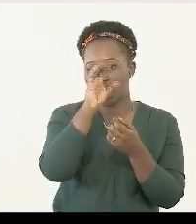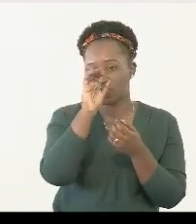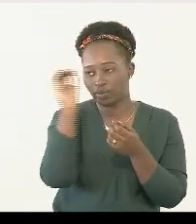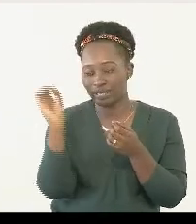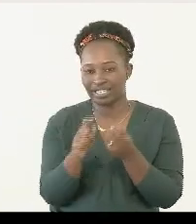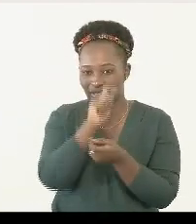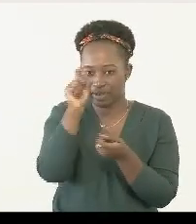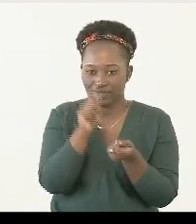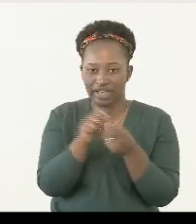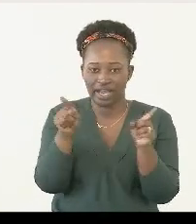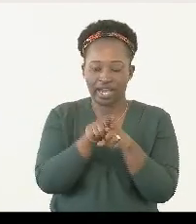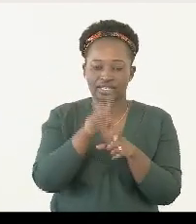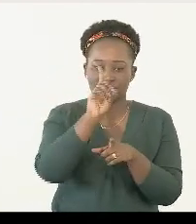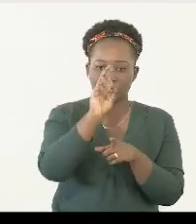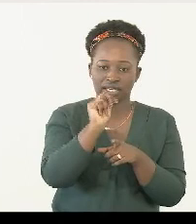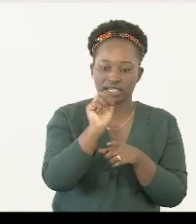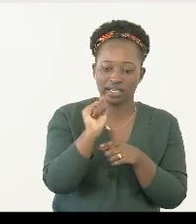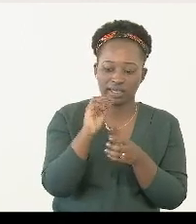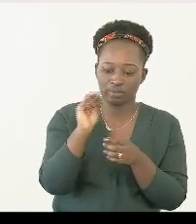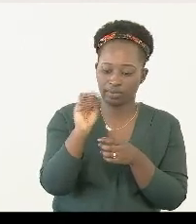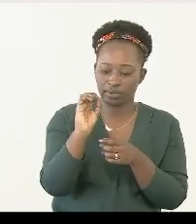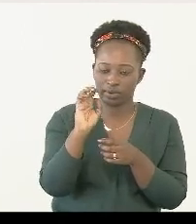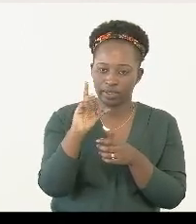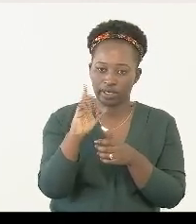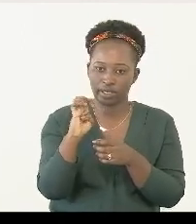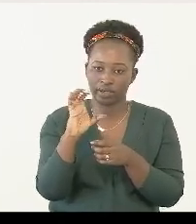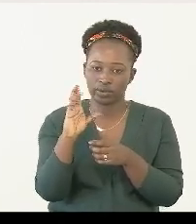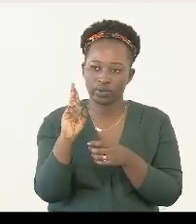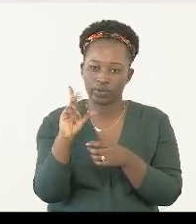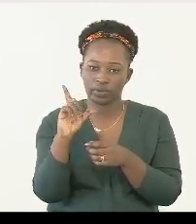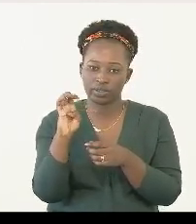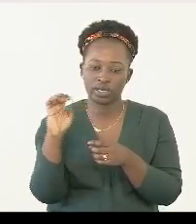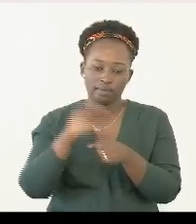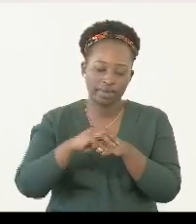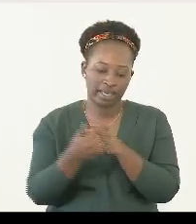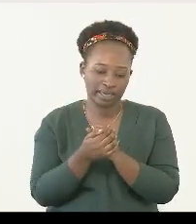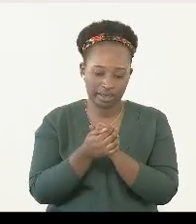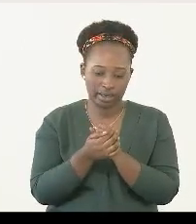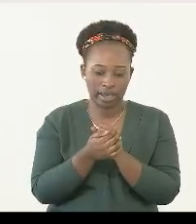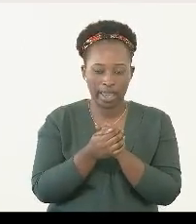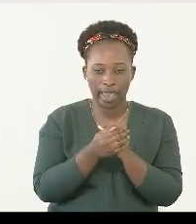in DNA molecules here make an exact copy of that, no mistake.